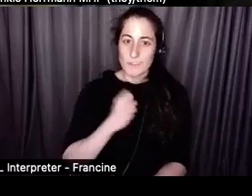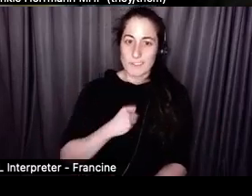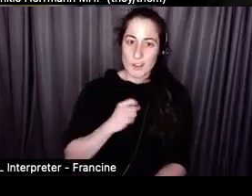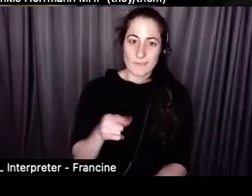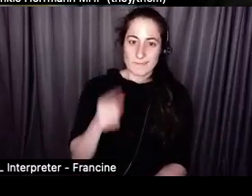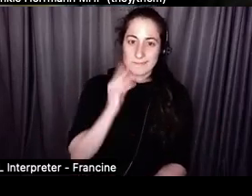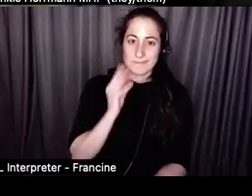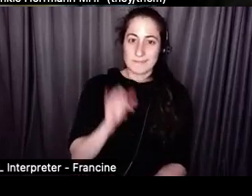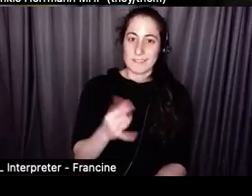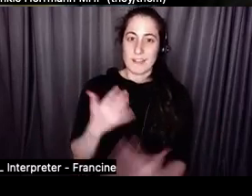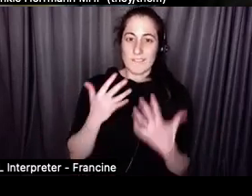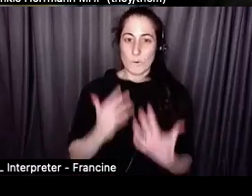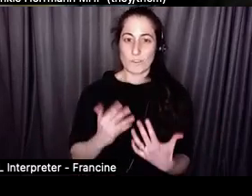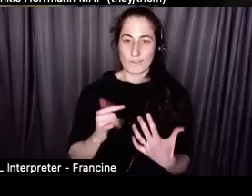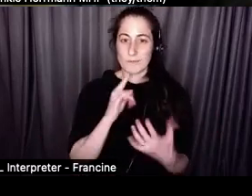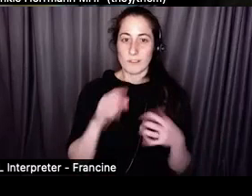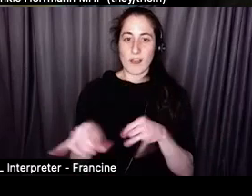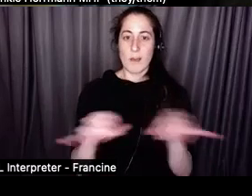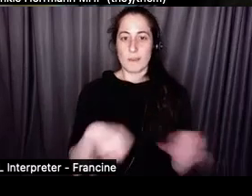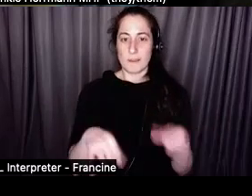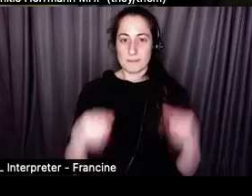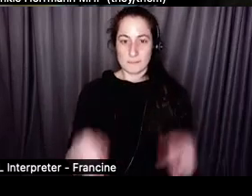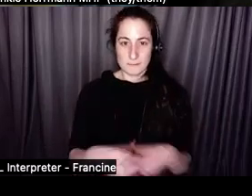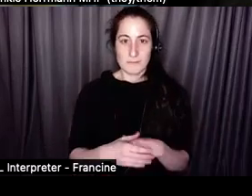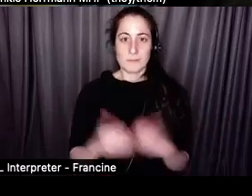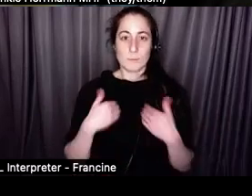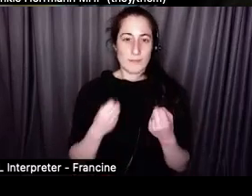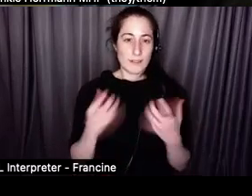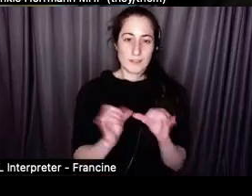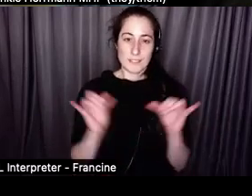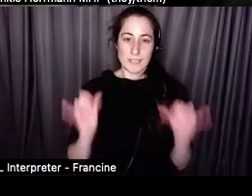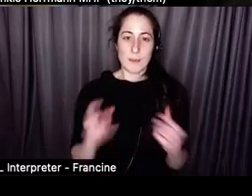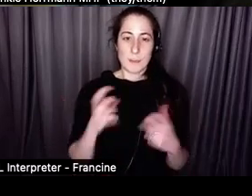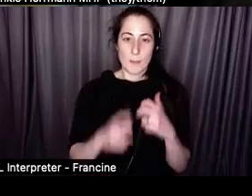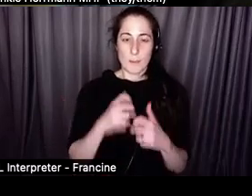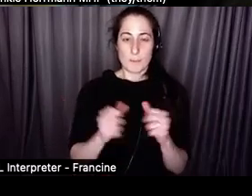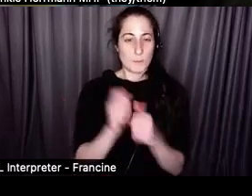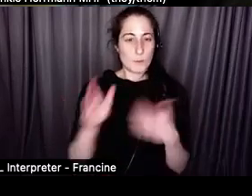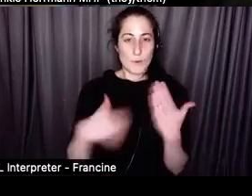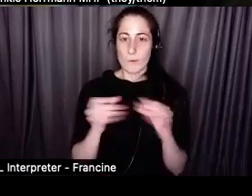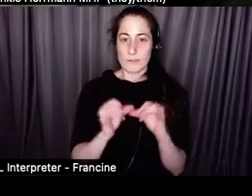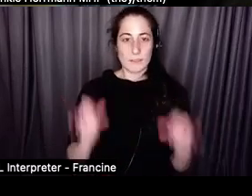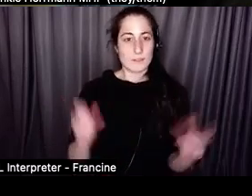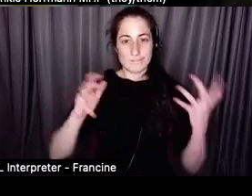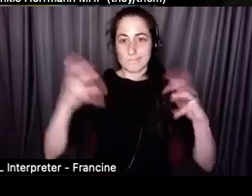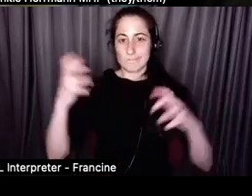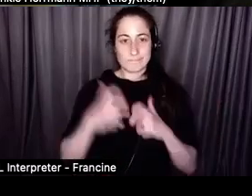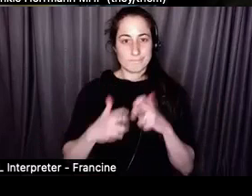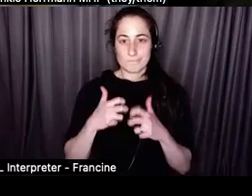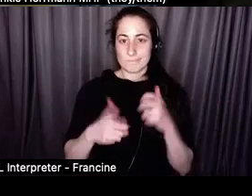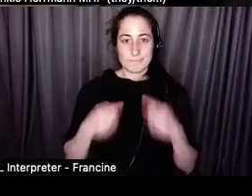super common. There's a lot of systemic problems with this whole system. Many people are very